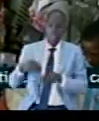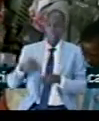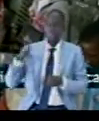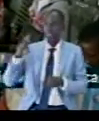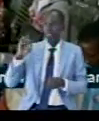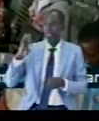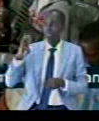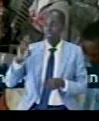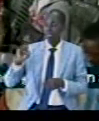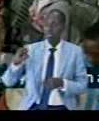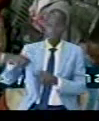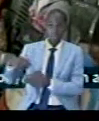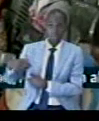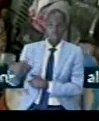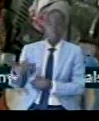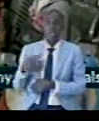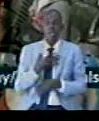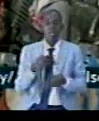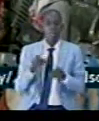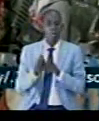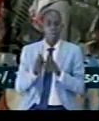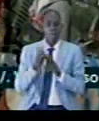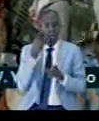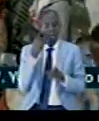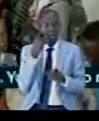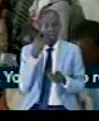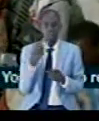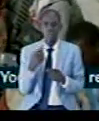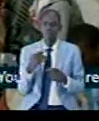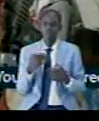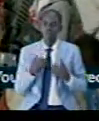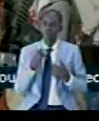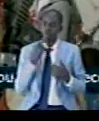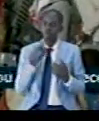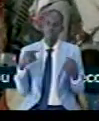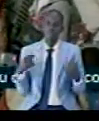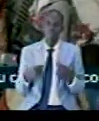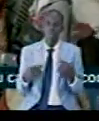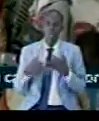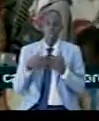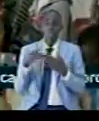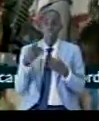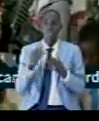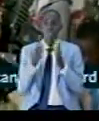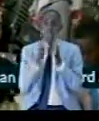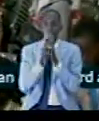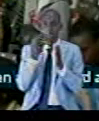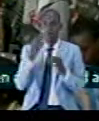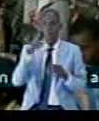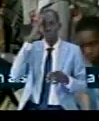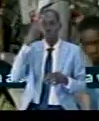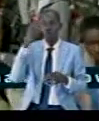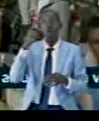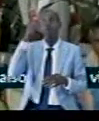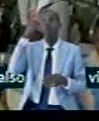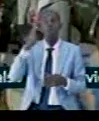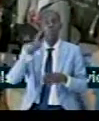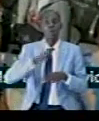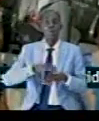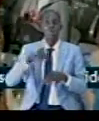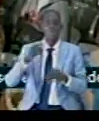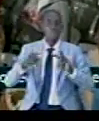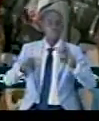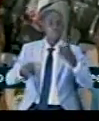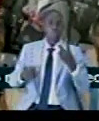also was hurting seriously. After the prayers of the man of God, on the second day of